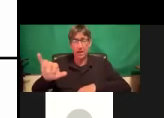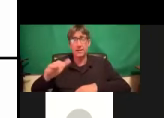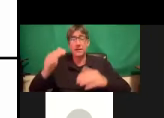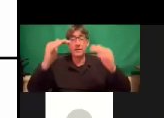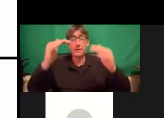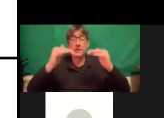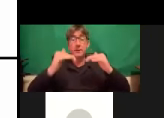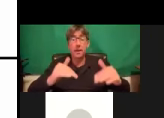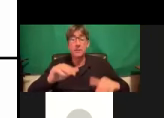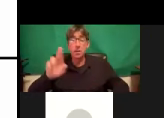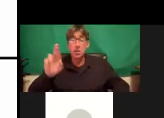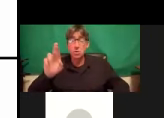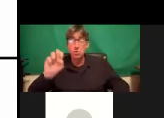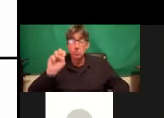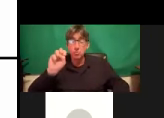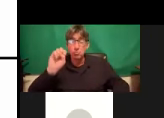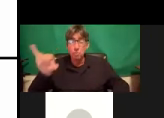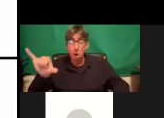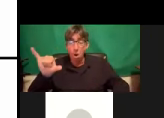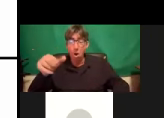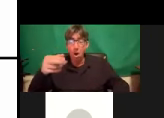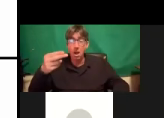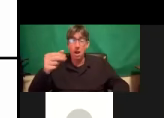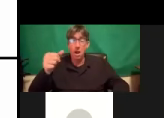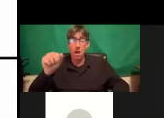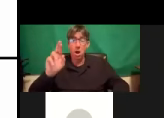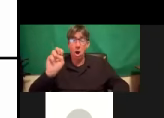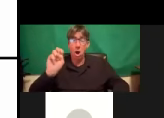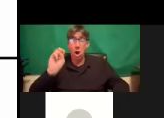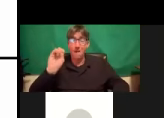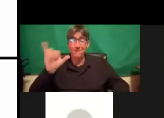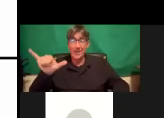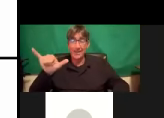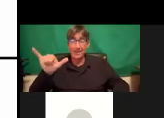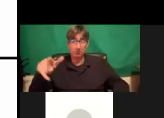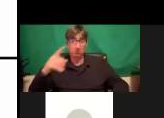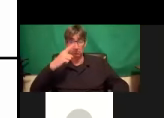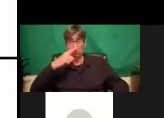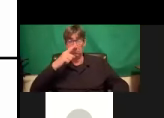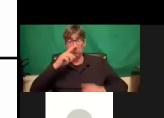Harvey. Roy, I've asked to unmute you.